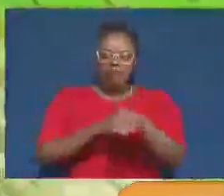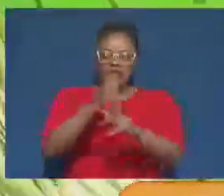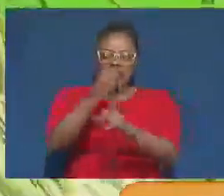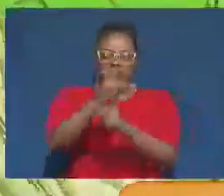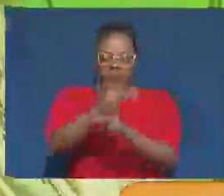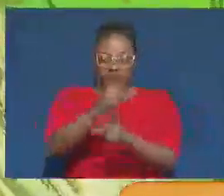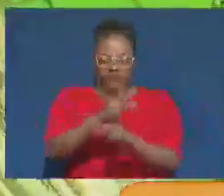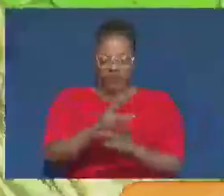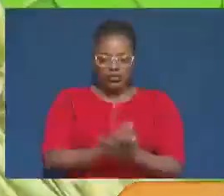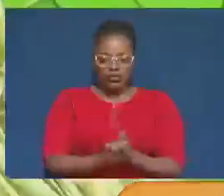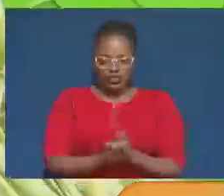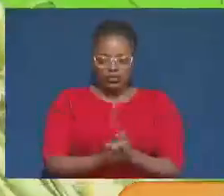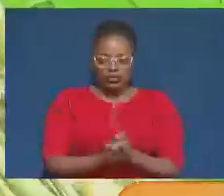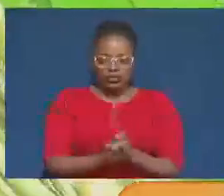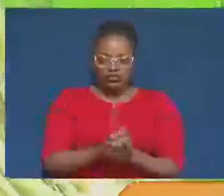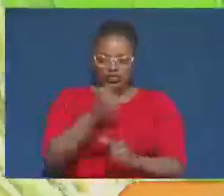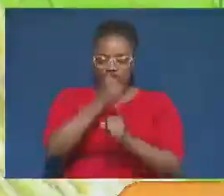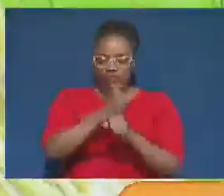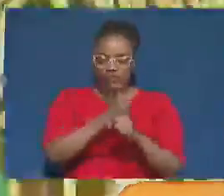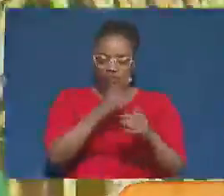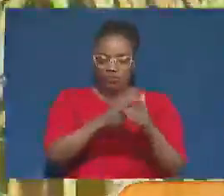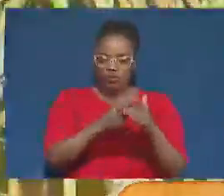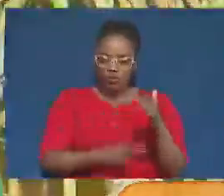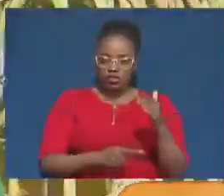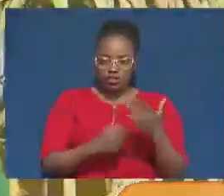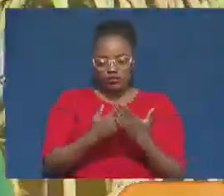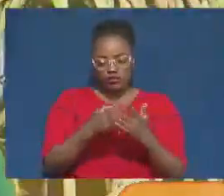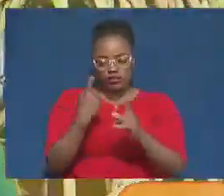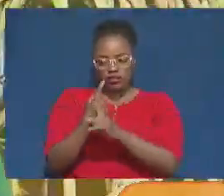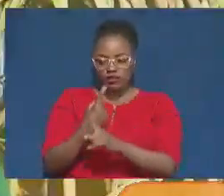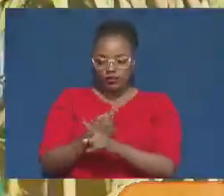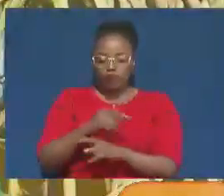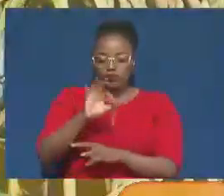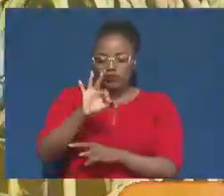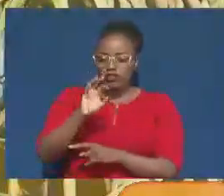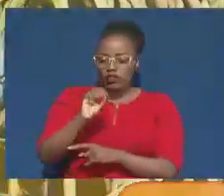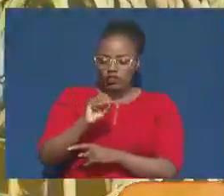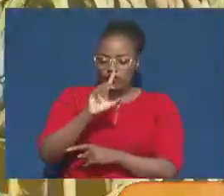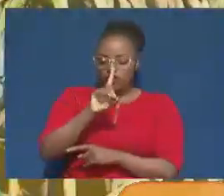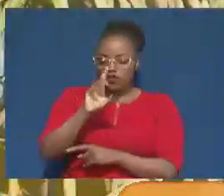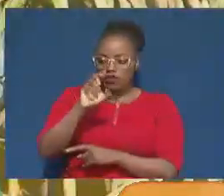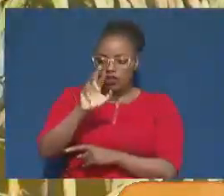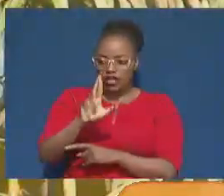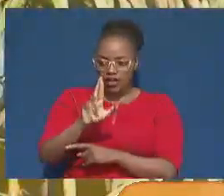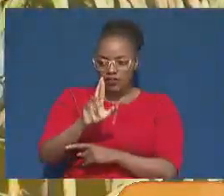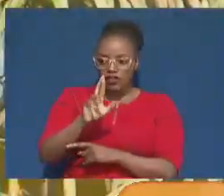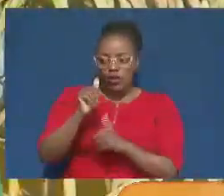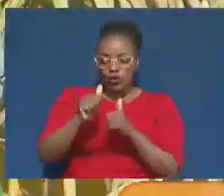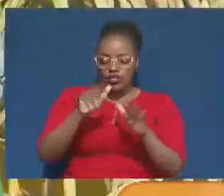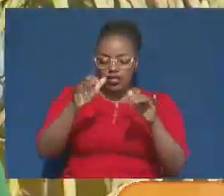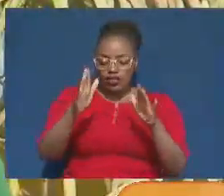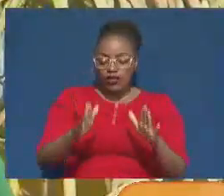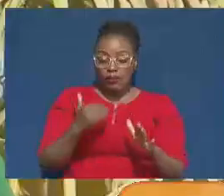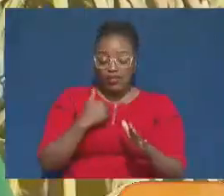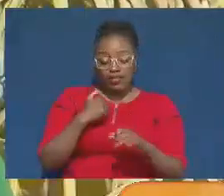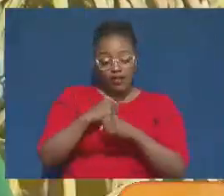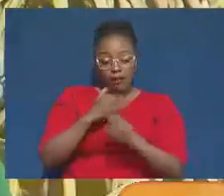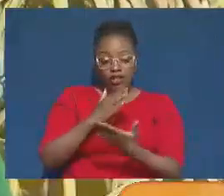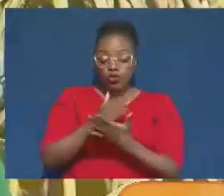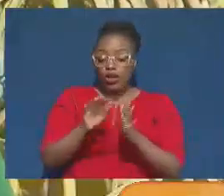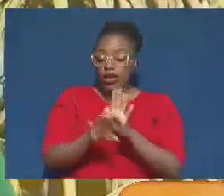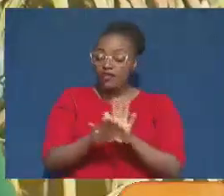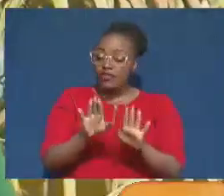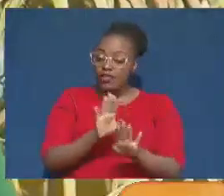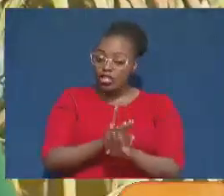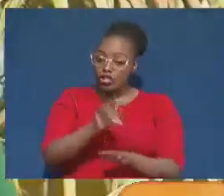preservation. What it does, it's able to process different kinds of fodder variety depending on what the farmer has. So it ensures that whatever you